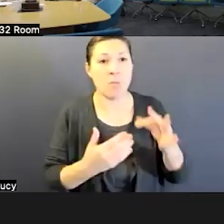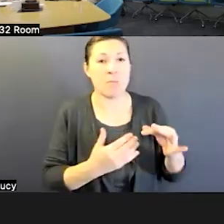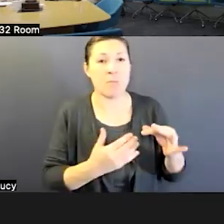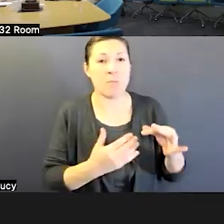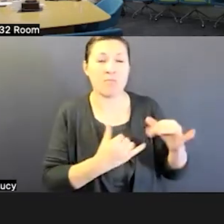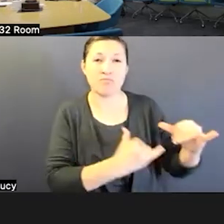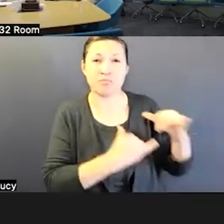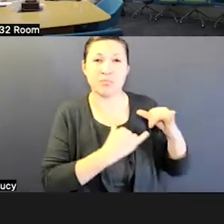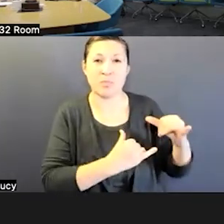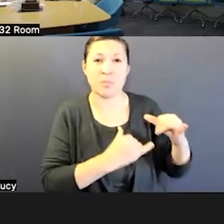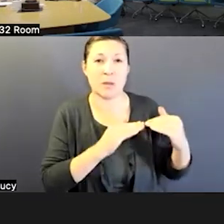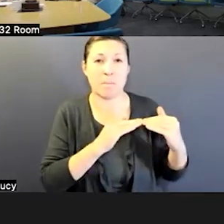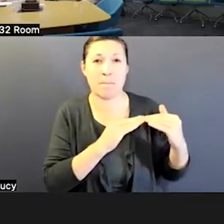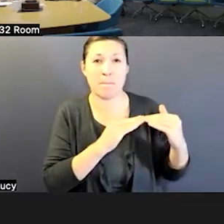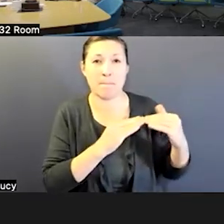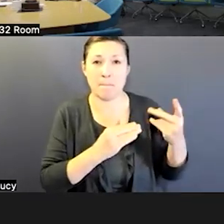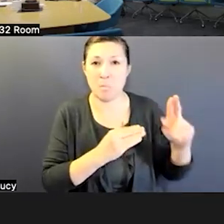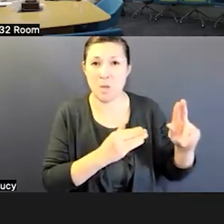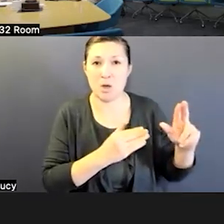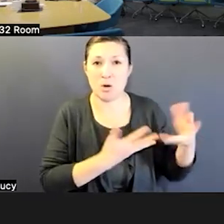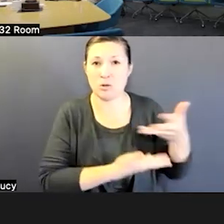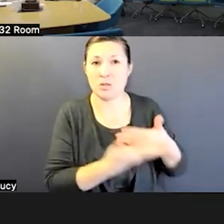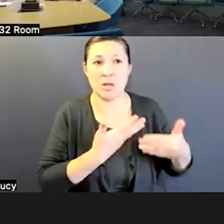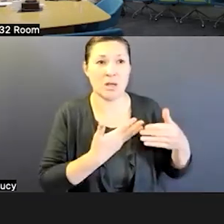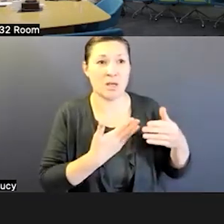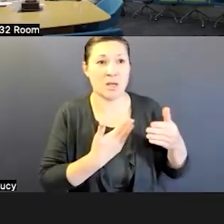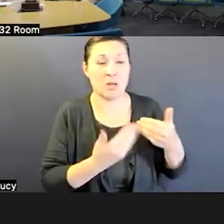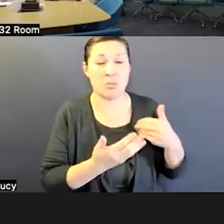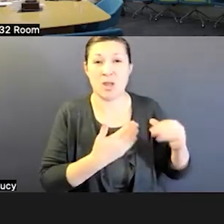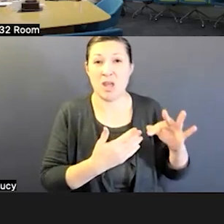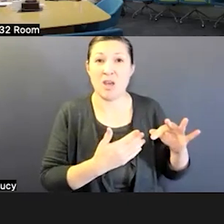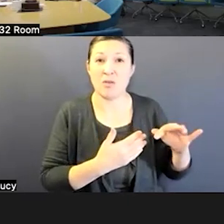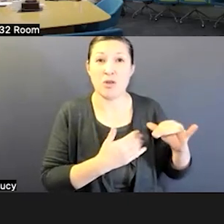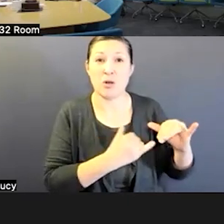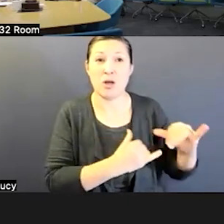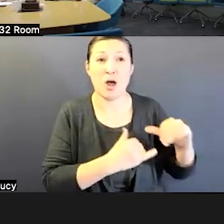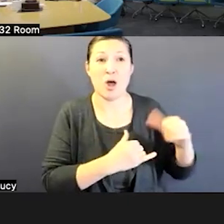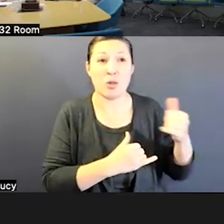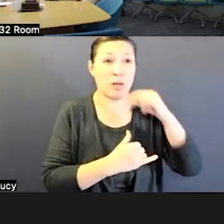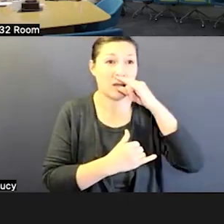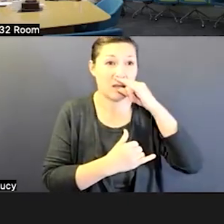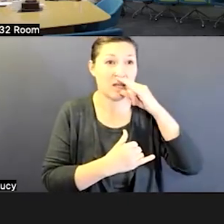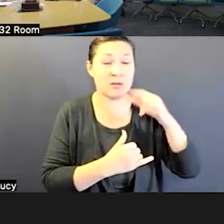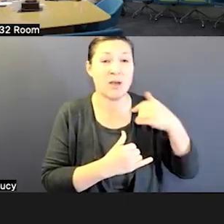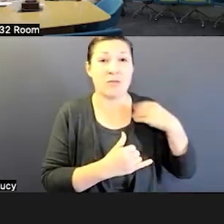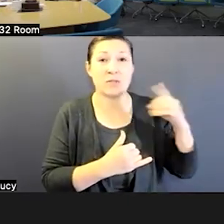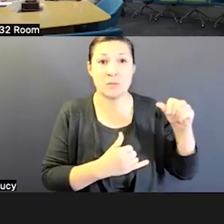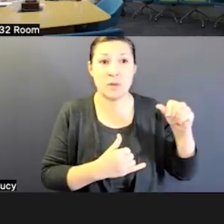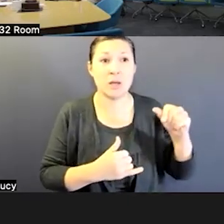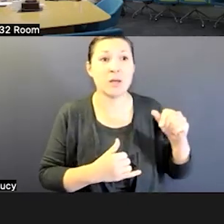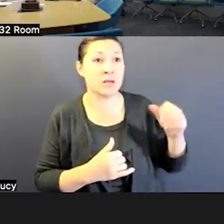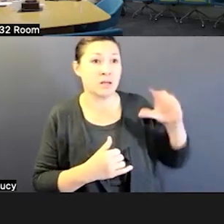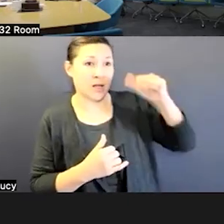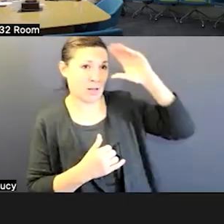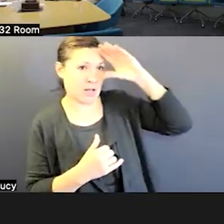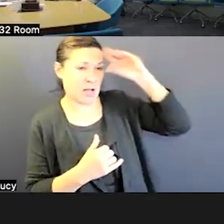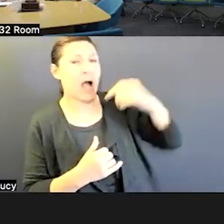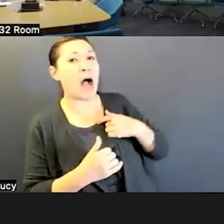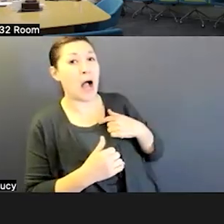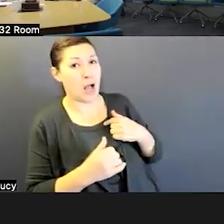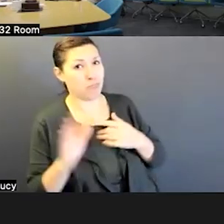like other kids who have disabilities. I have a personal testimony to that. Absolutely, no, I agree